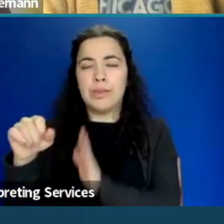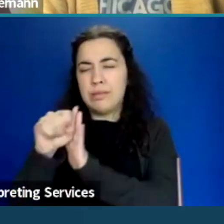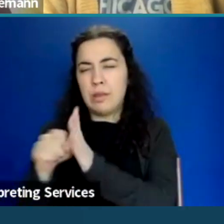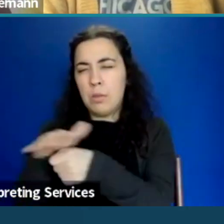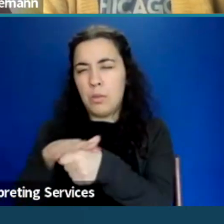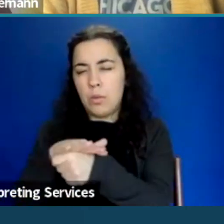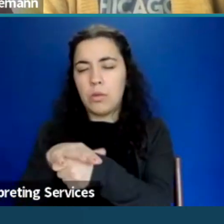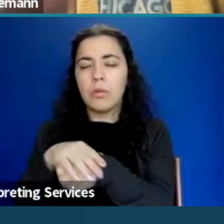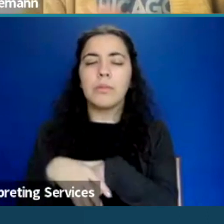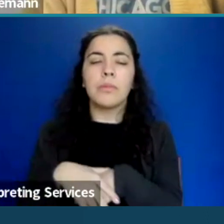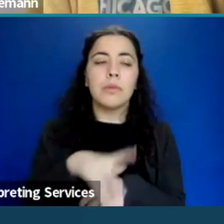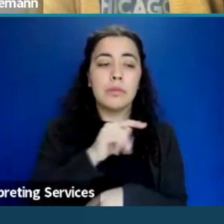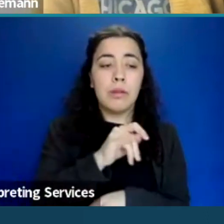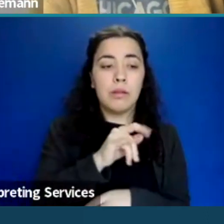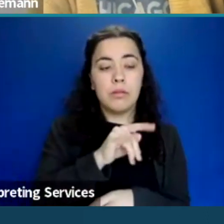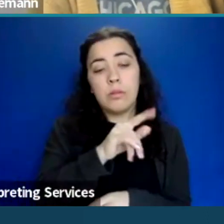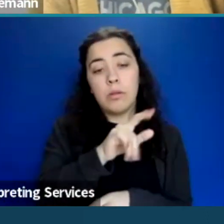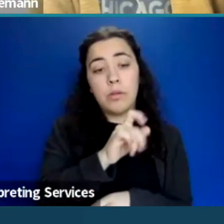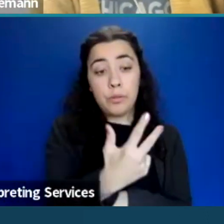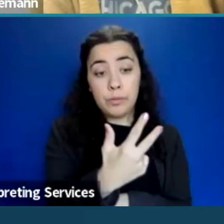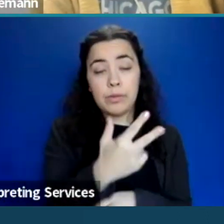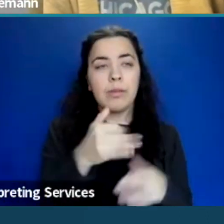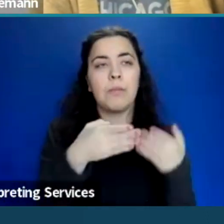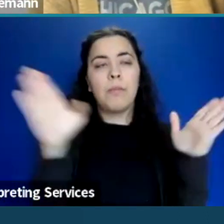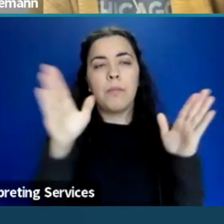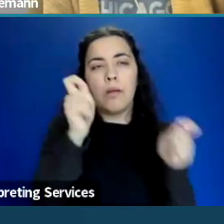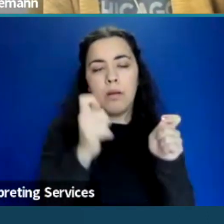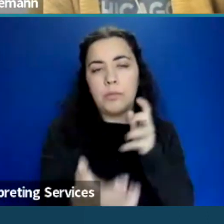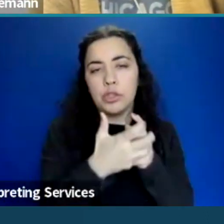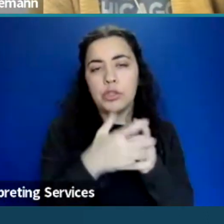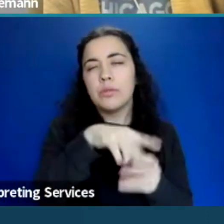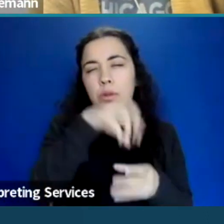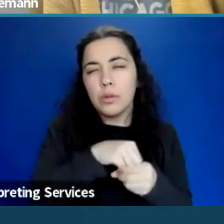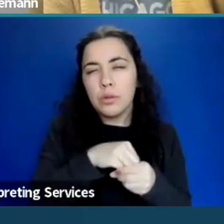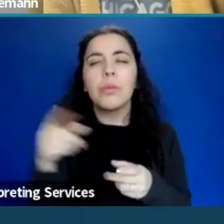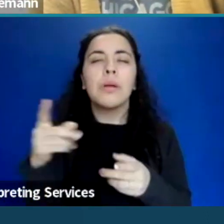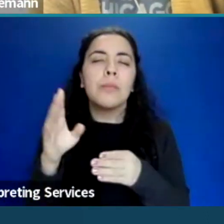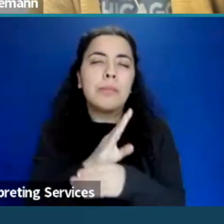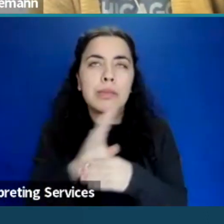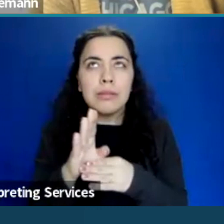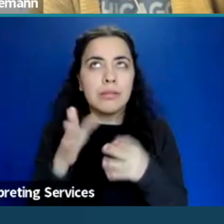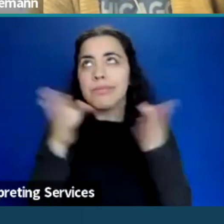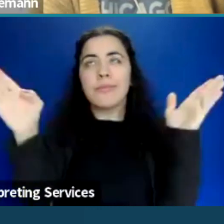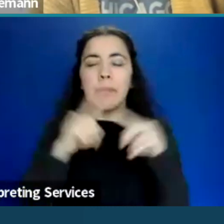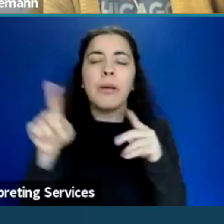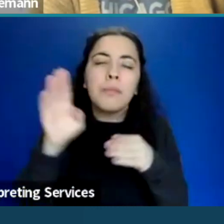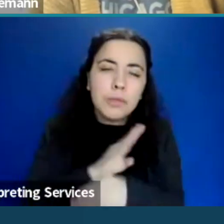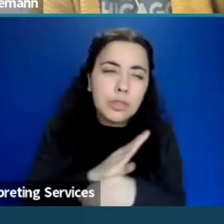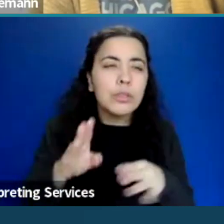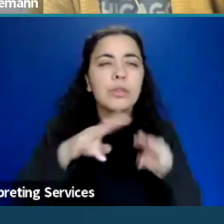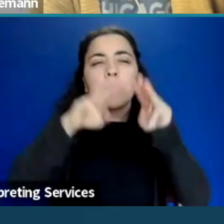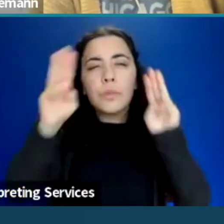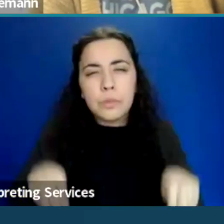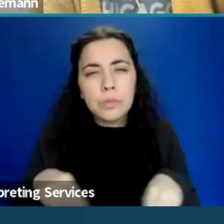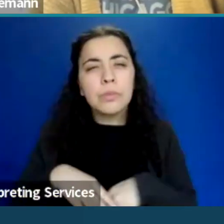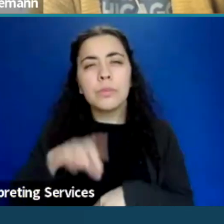and Title III being places of public accommodation, which include things like, and I use business as a catch-all, but include businesses, museums,